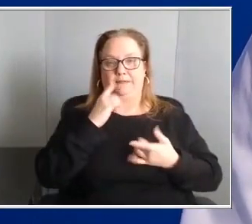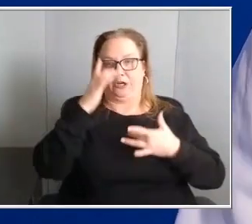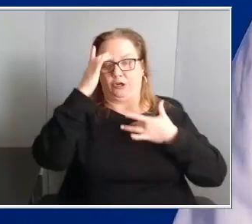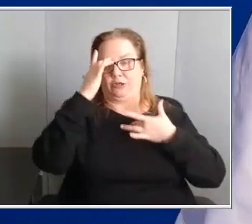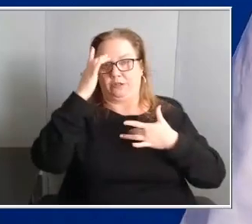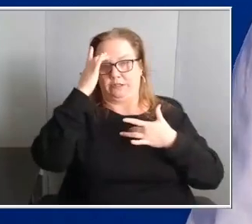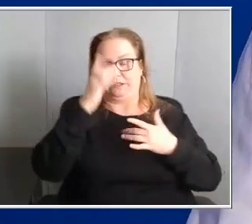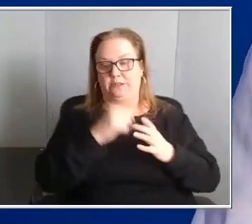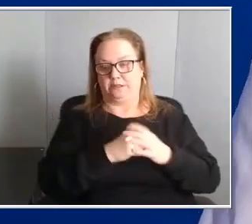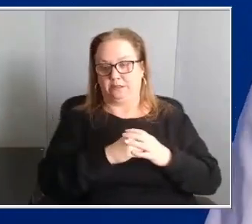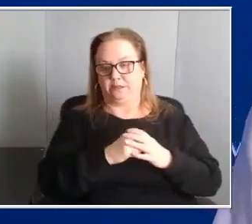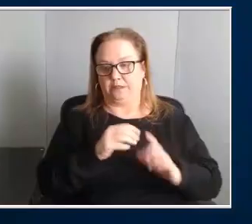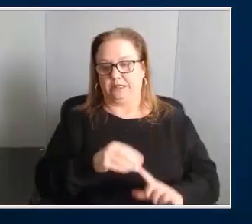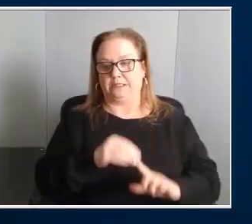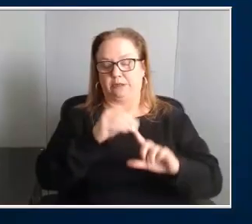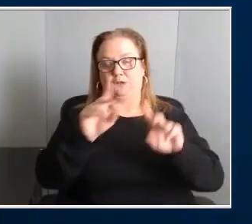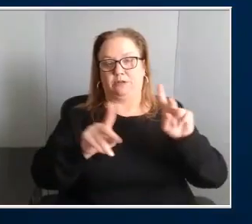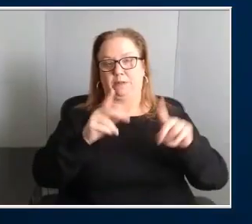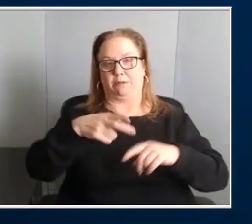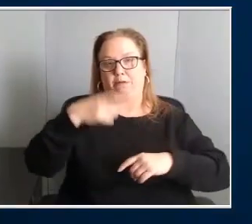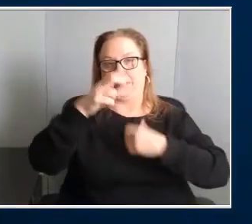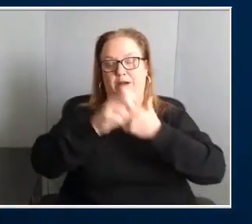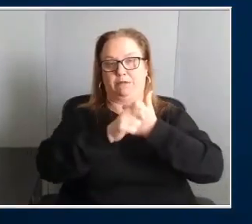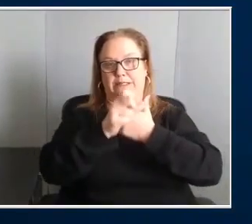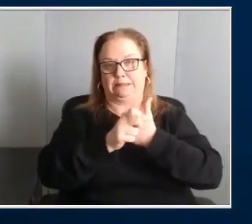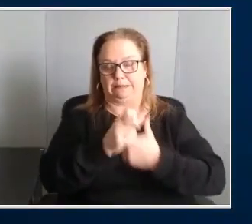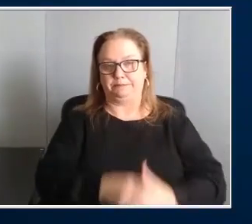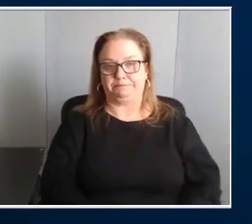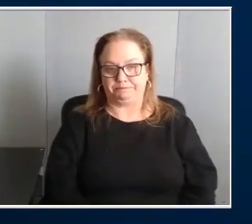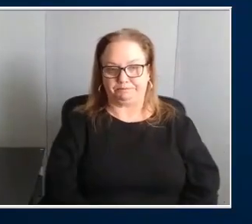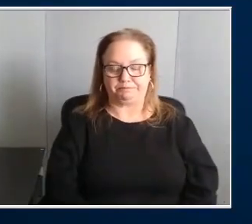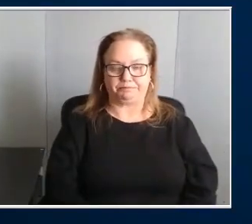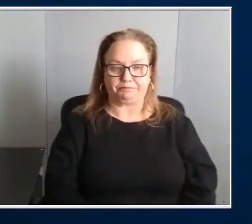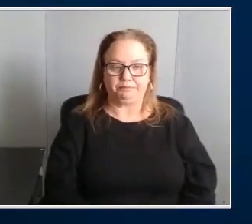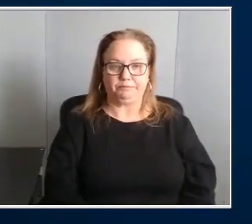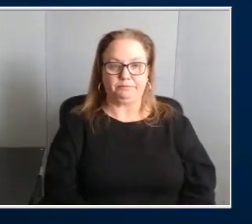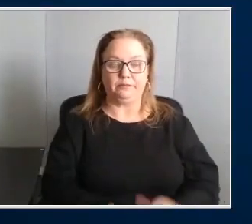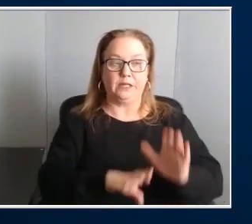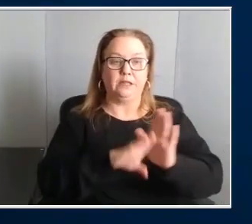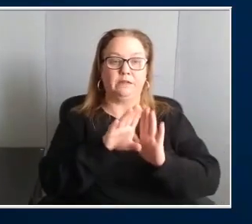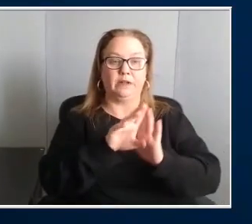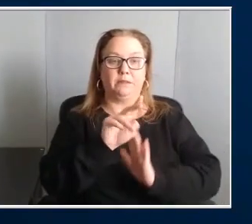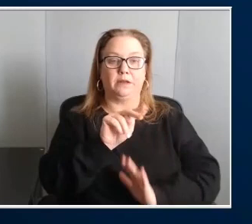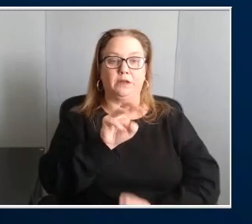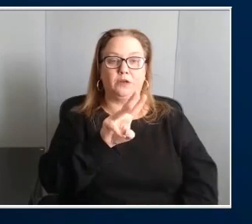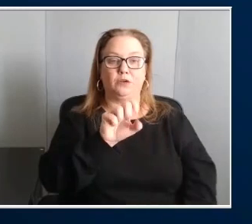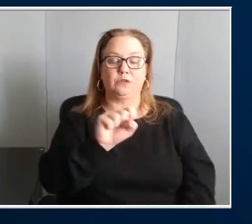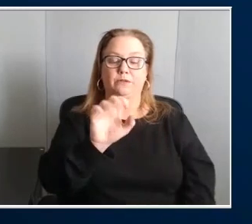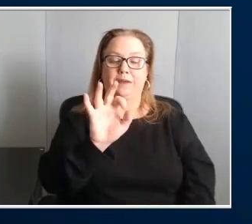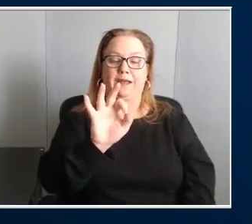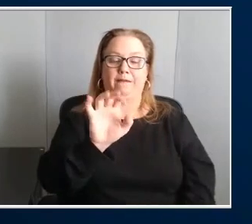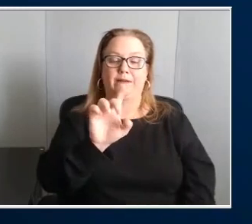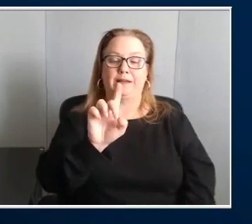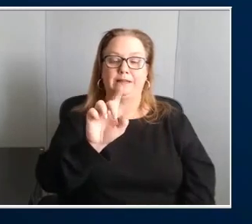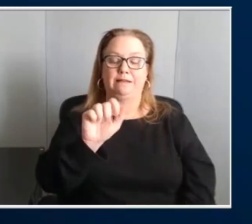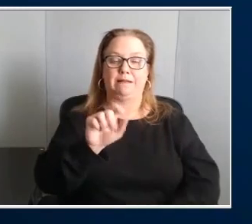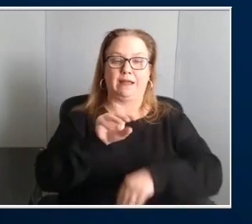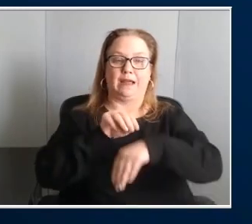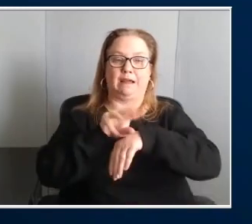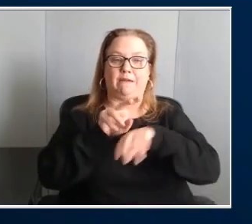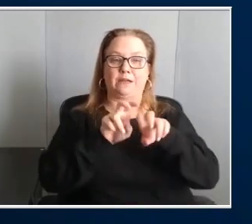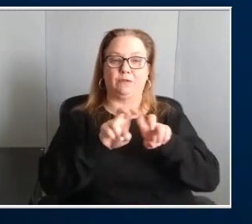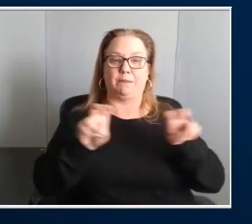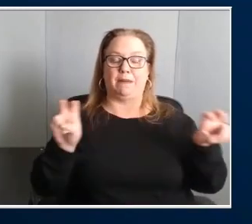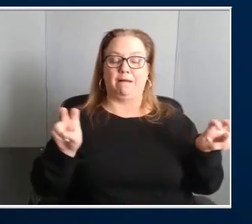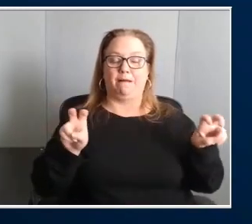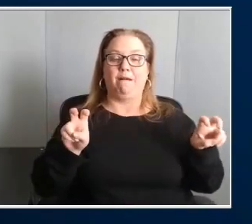for those people that are high at risk. Well, some developing news now from an FDA advisory panel that's going to be meeting